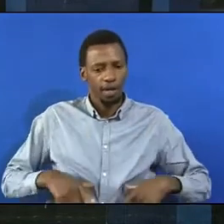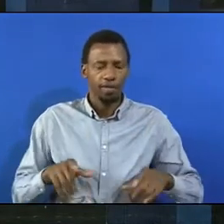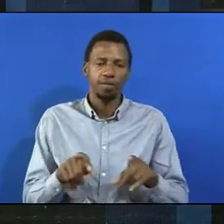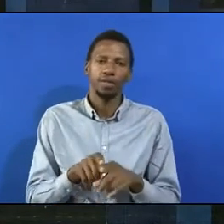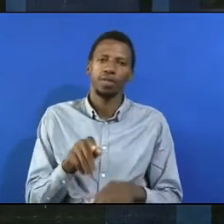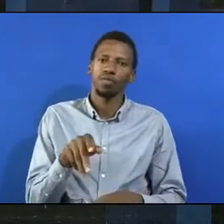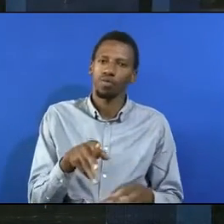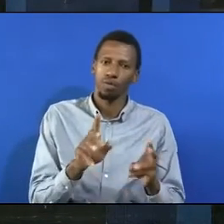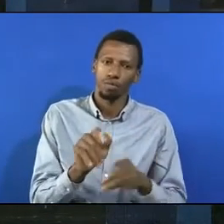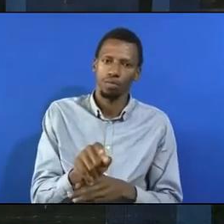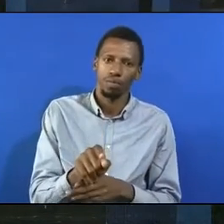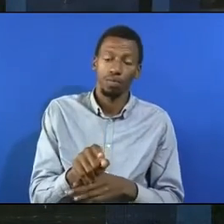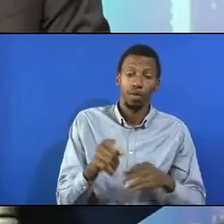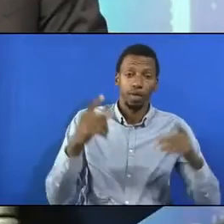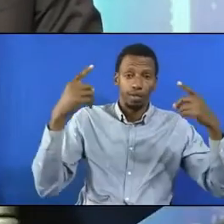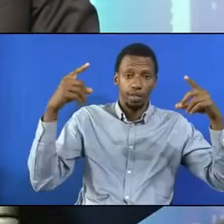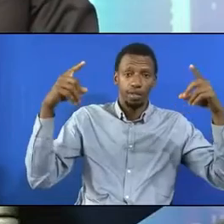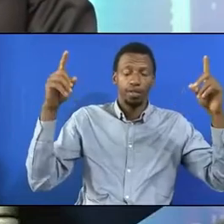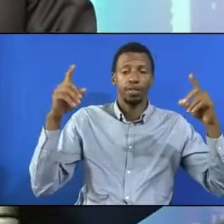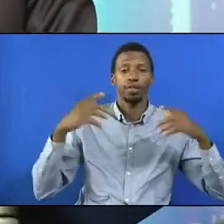all, the successful people are the few.